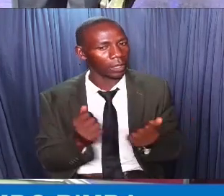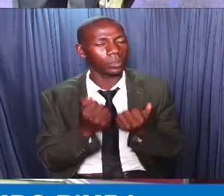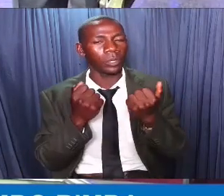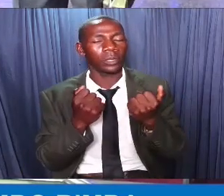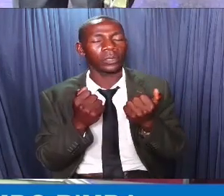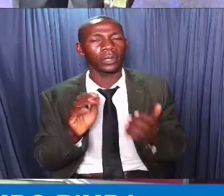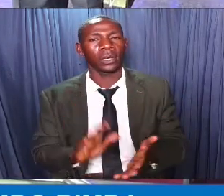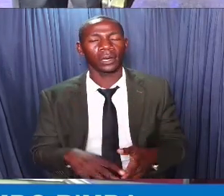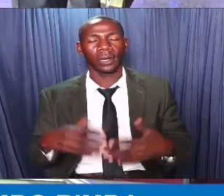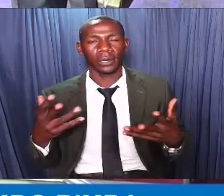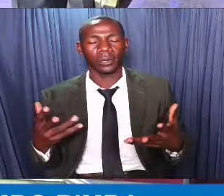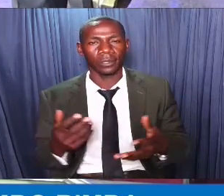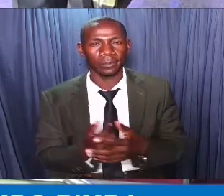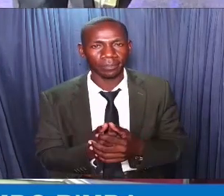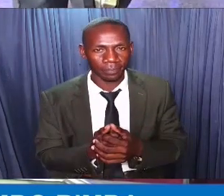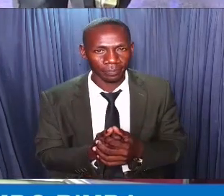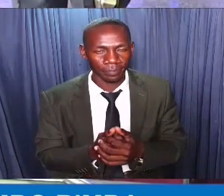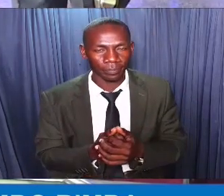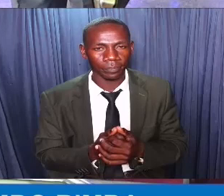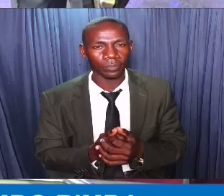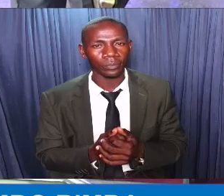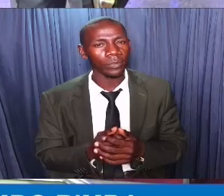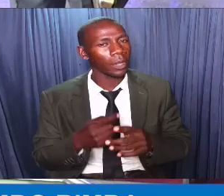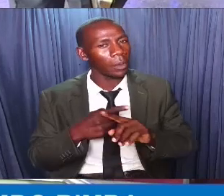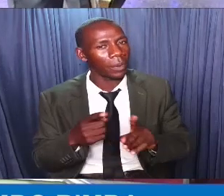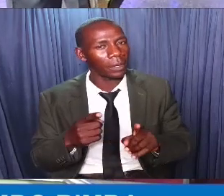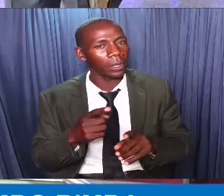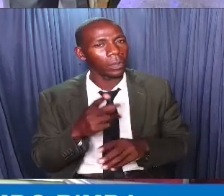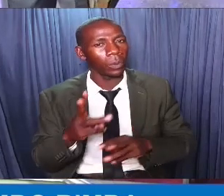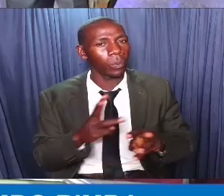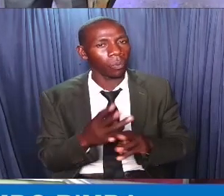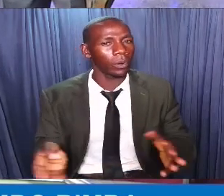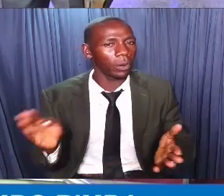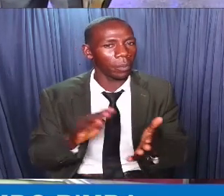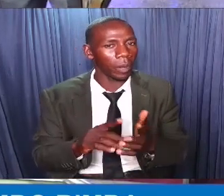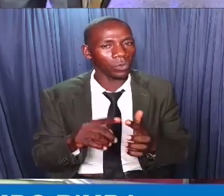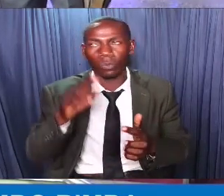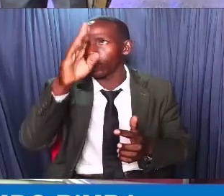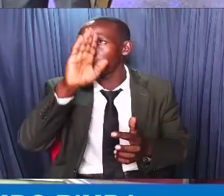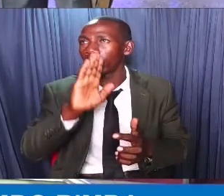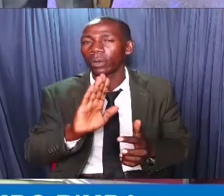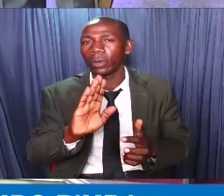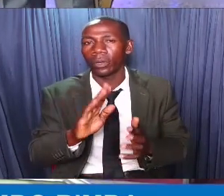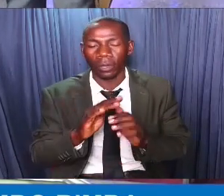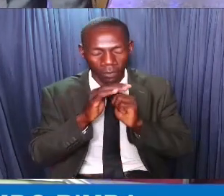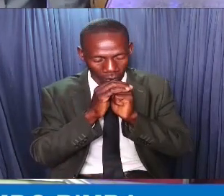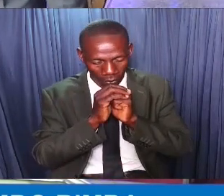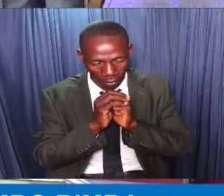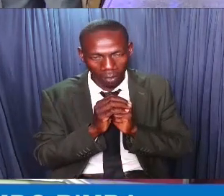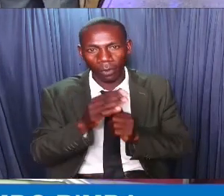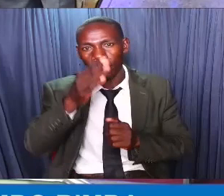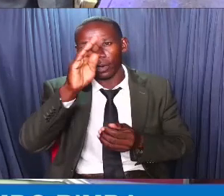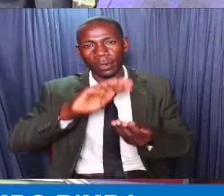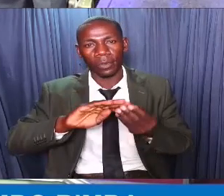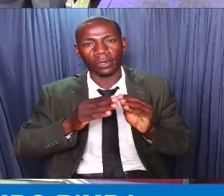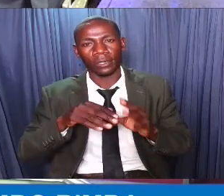happen. Hallelujah. Hallelujah. Lakini dunia ukamrudia Mungu. But should the world return to God. Tumche Mungu wetu aliyetuumba hapa chini